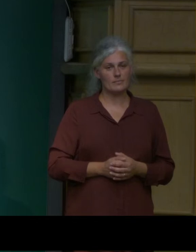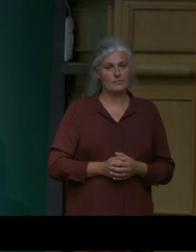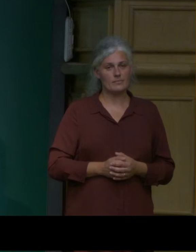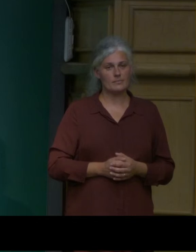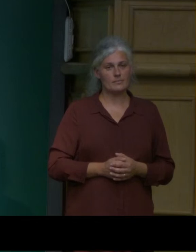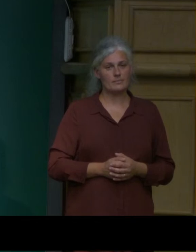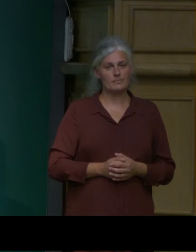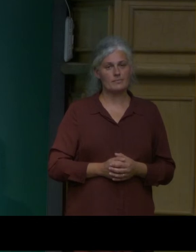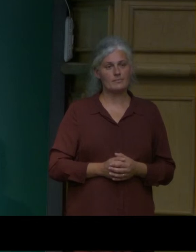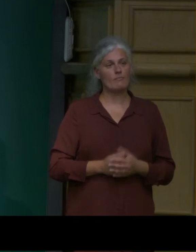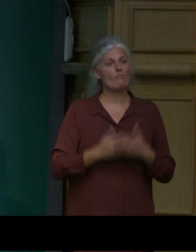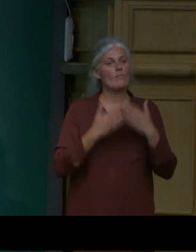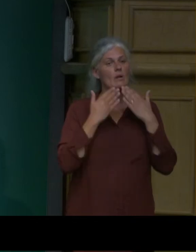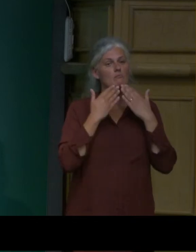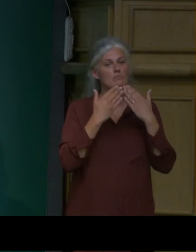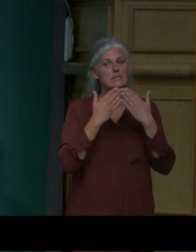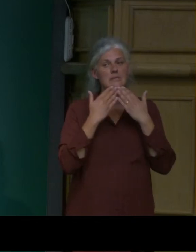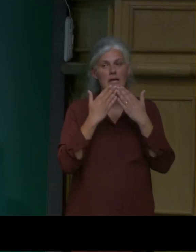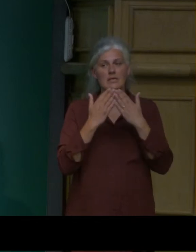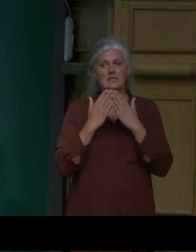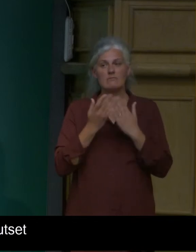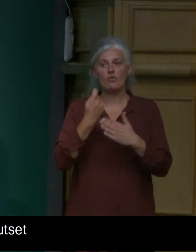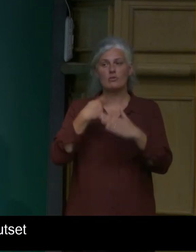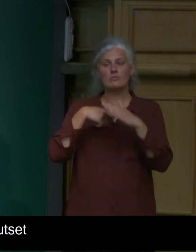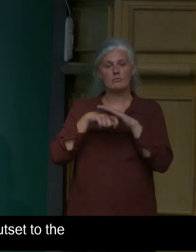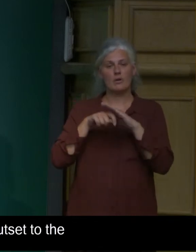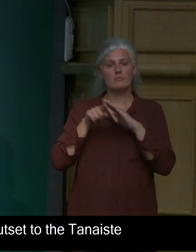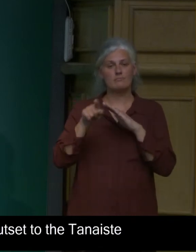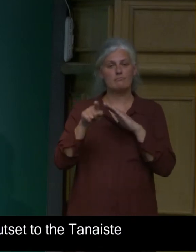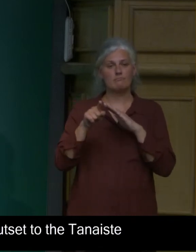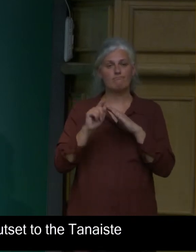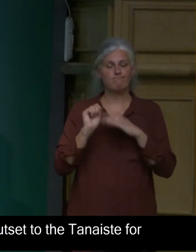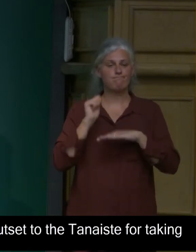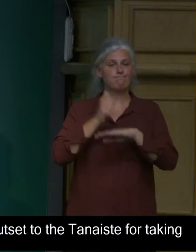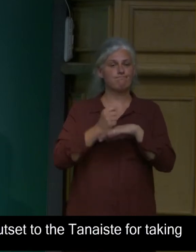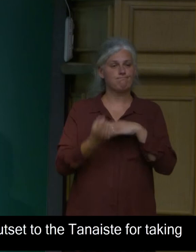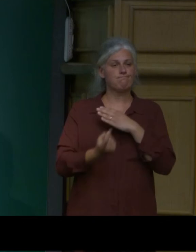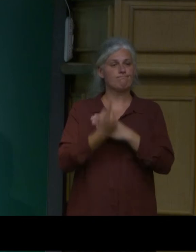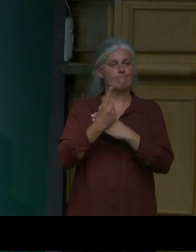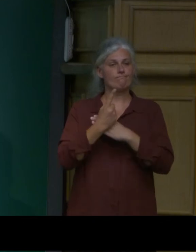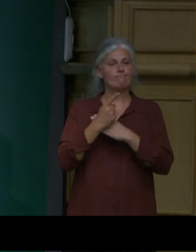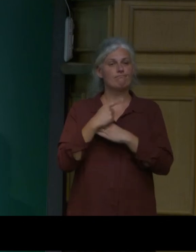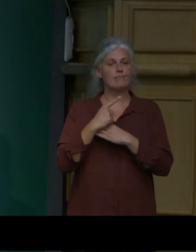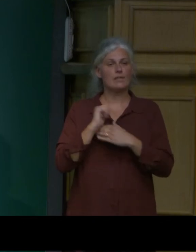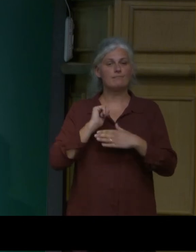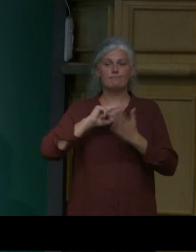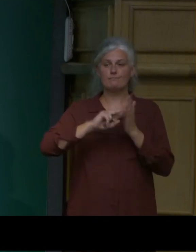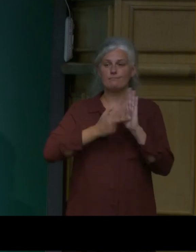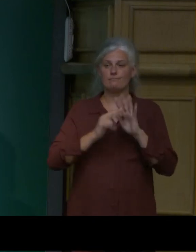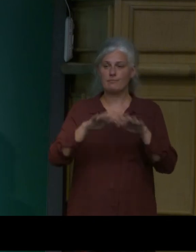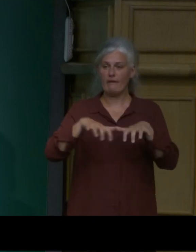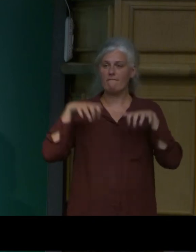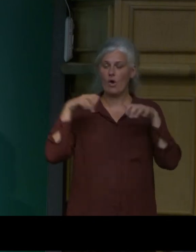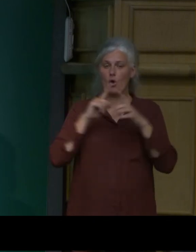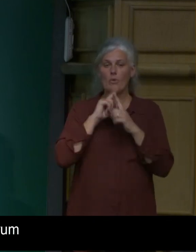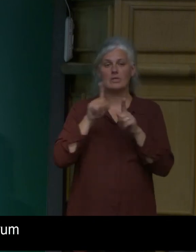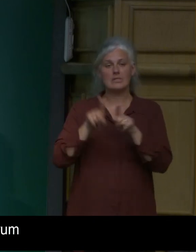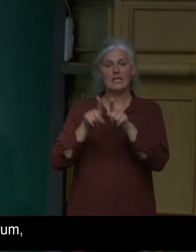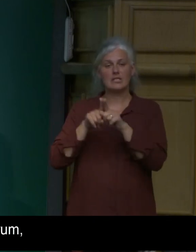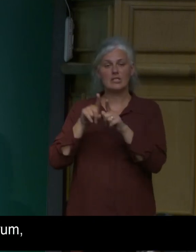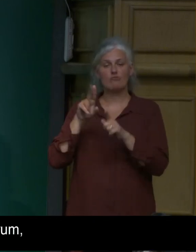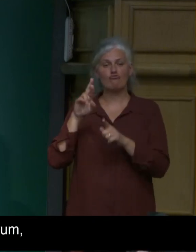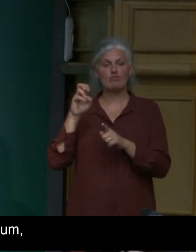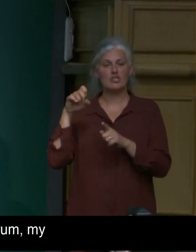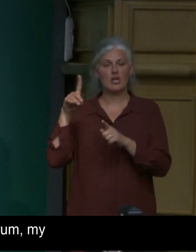my thanks to the outset to the tarnish there for taking this initiative and for convening this forum my thanks also to Louise Richardson